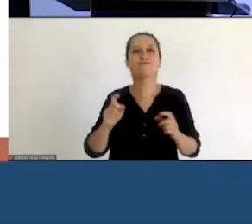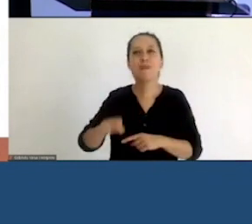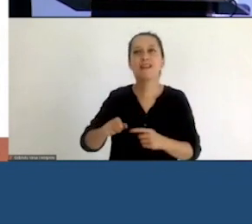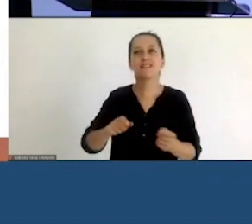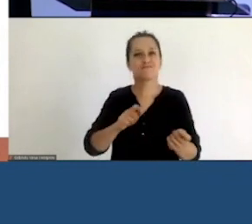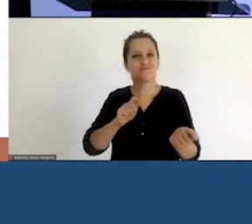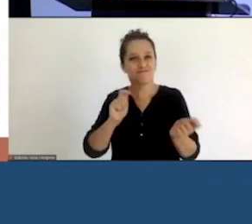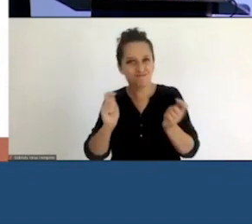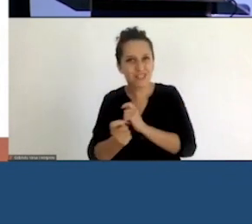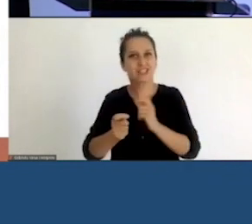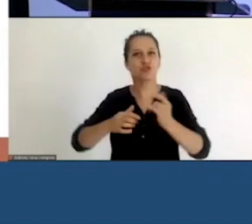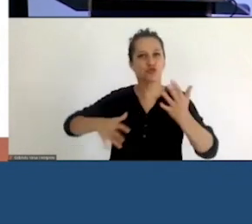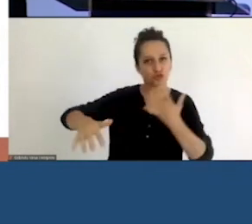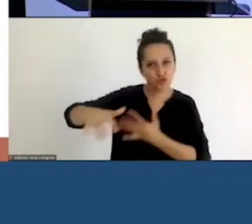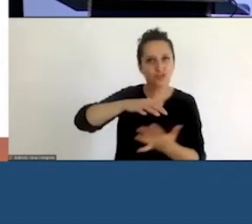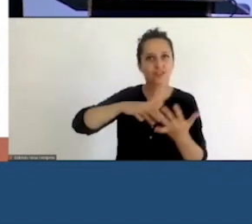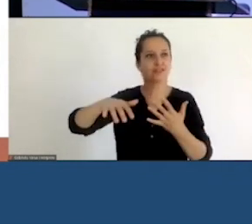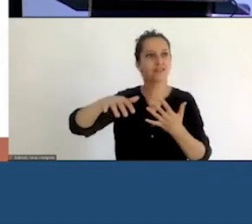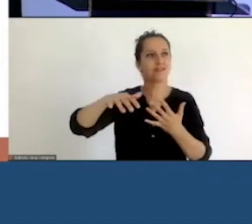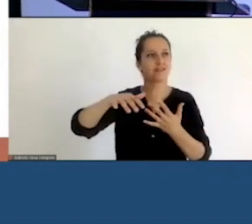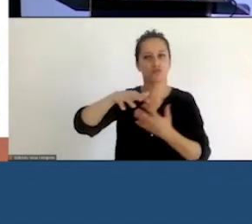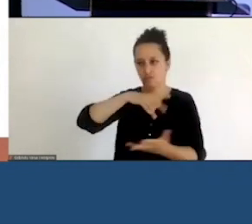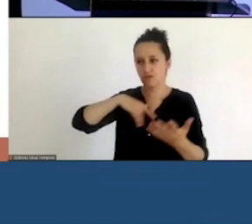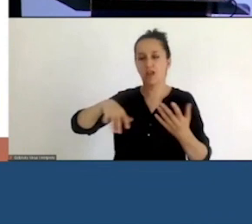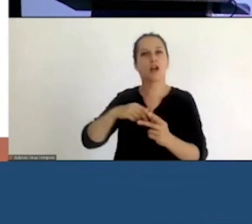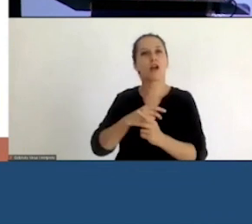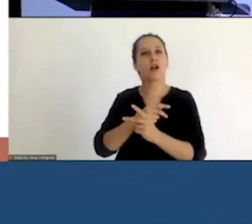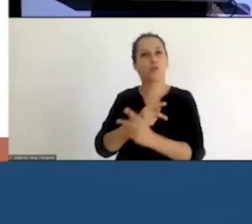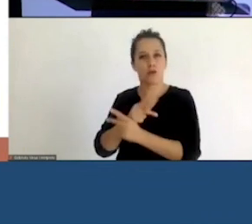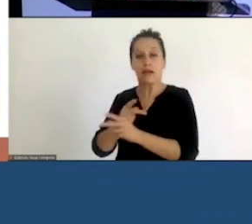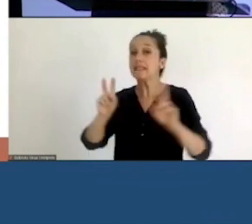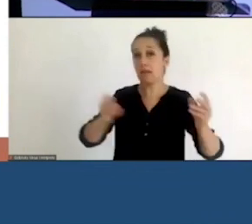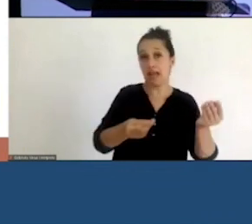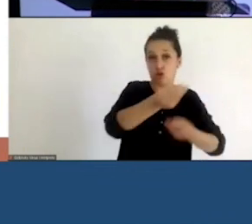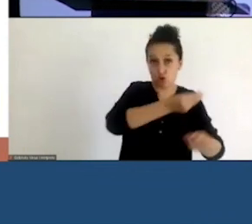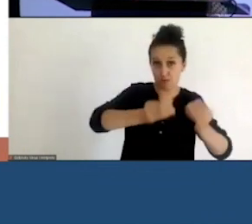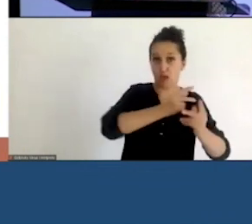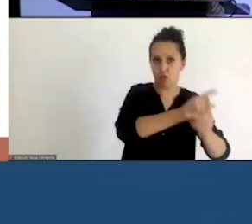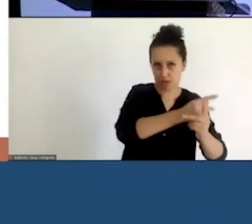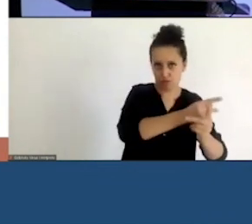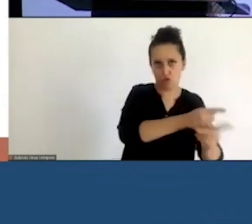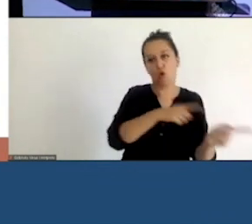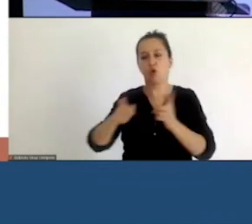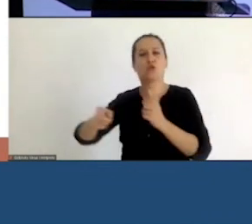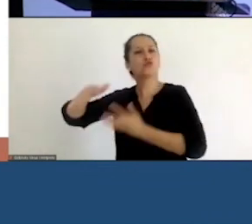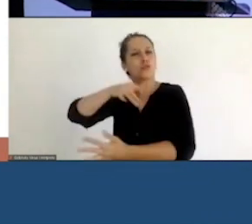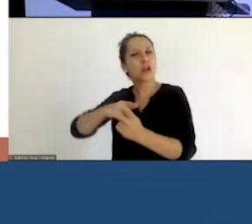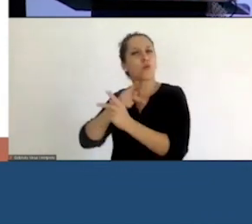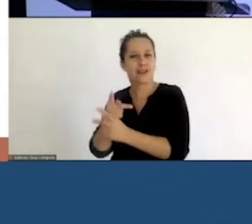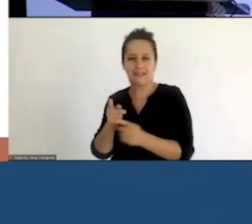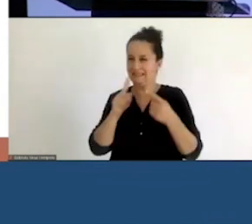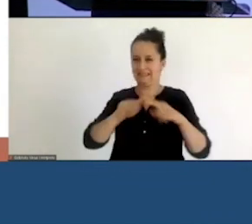what we're trying to seek here, a society of care, not the care economy. That's something completely different. We want a society